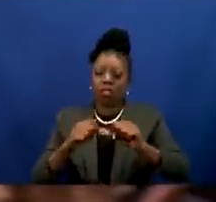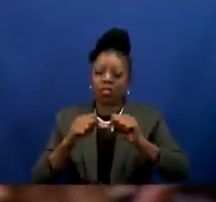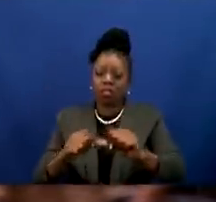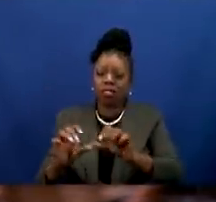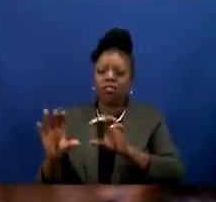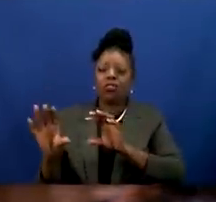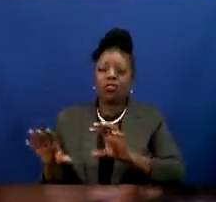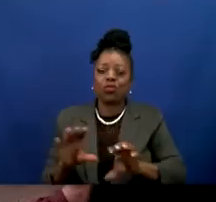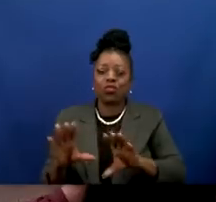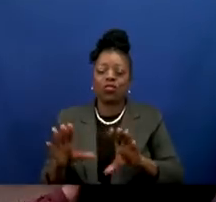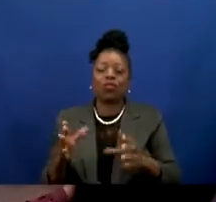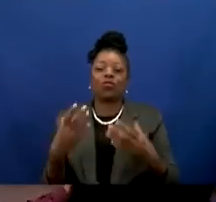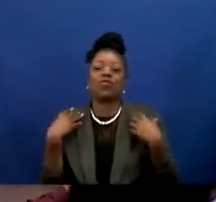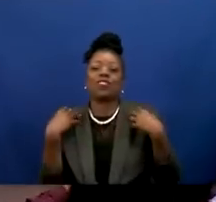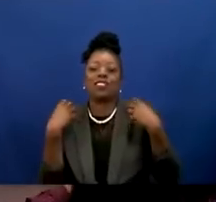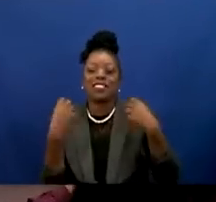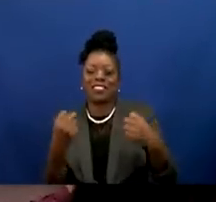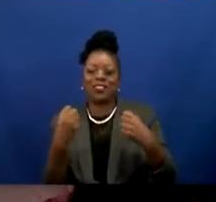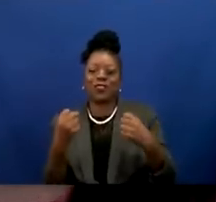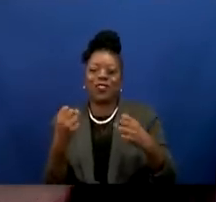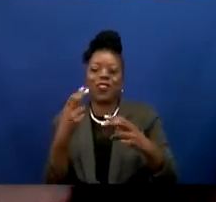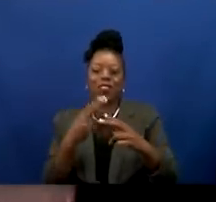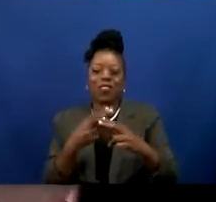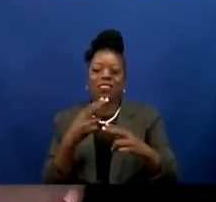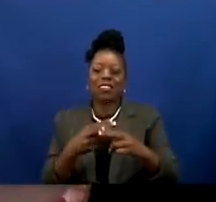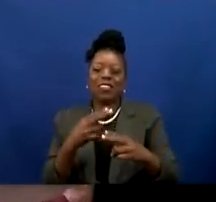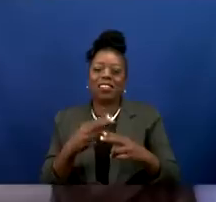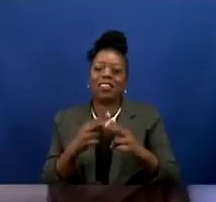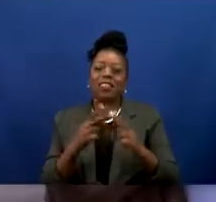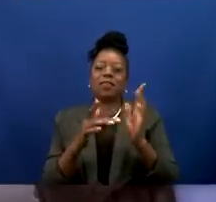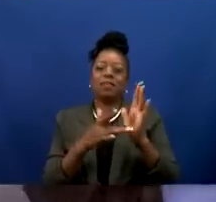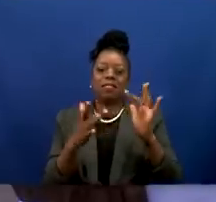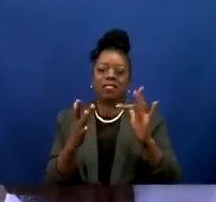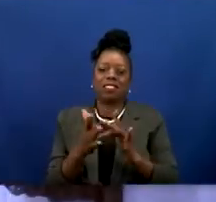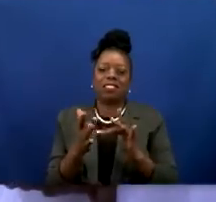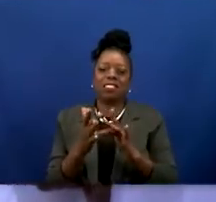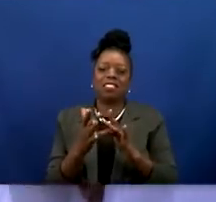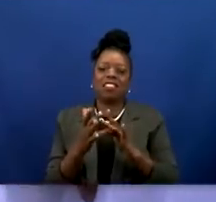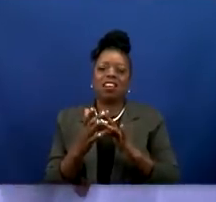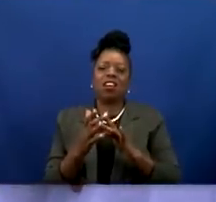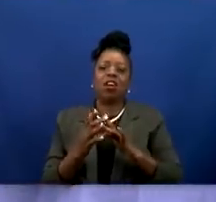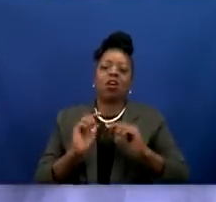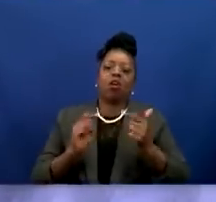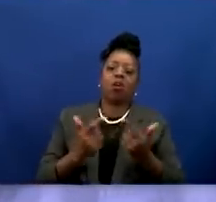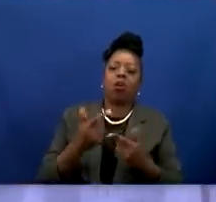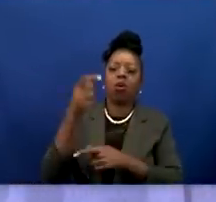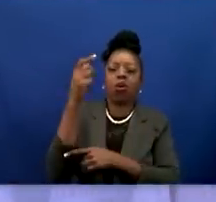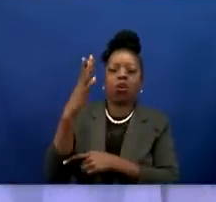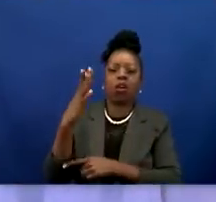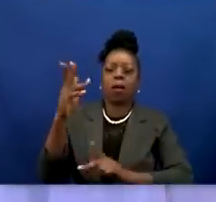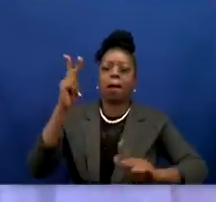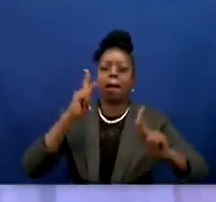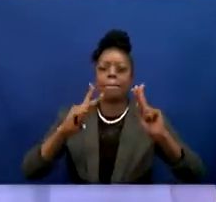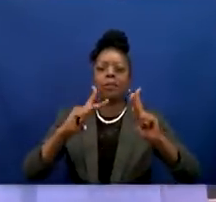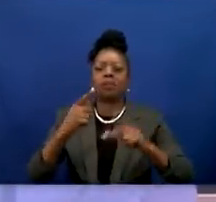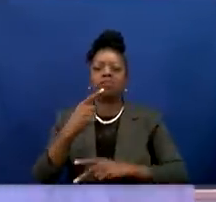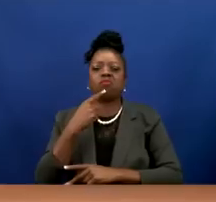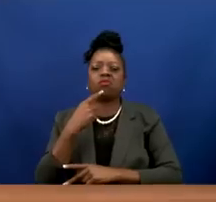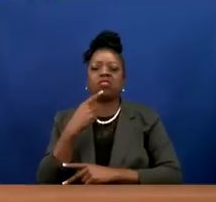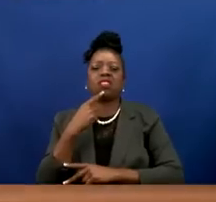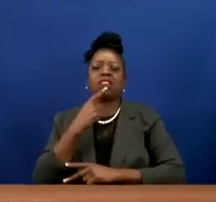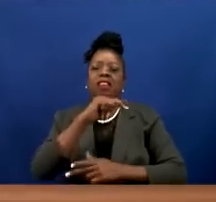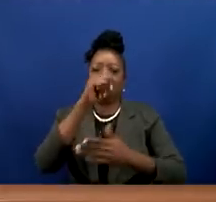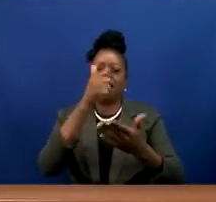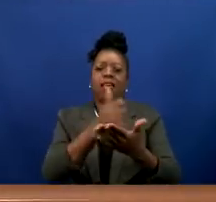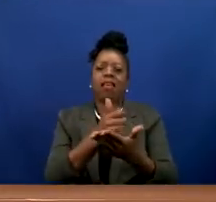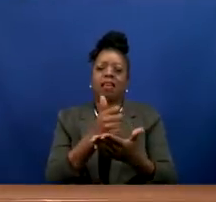name of the Lord Jesus, we pray with great thanksgiving and expectation. And all God's people said amen. I love the Lord.